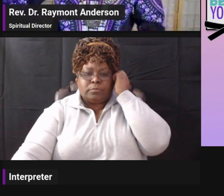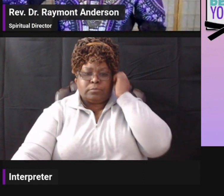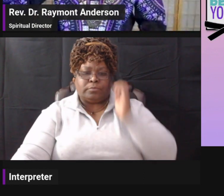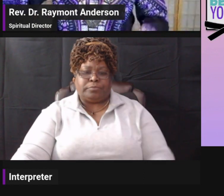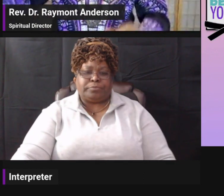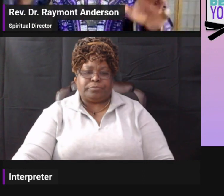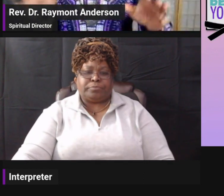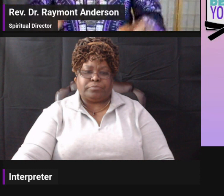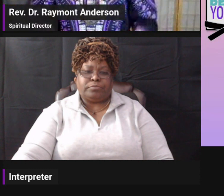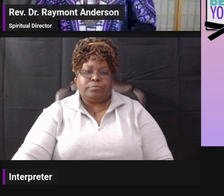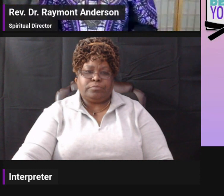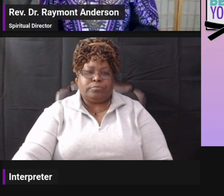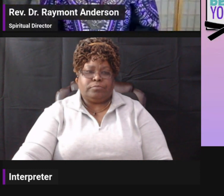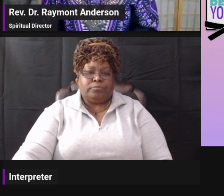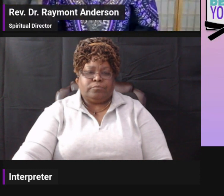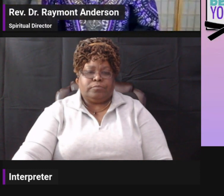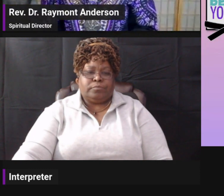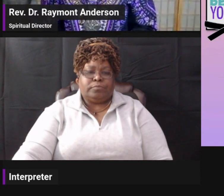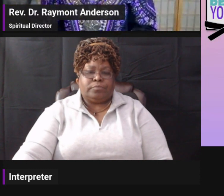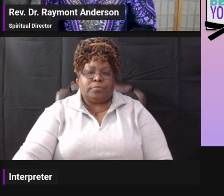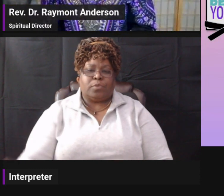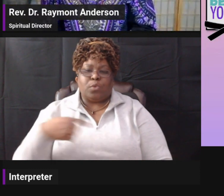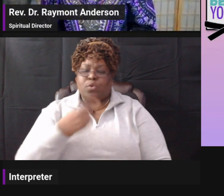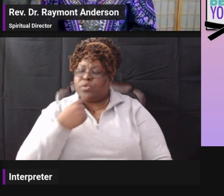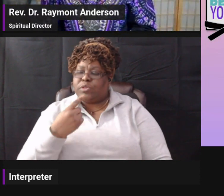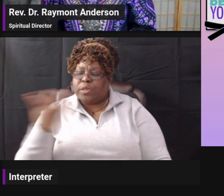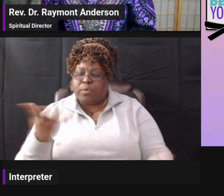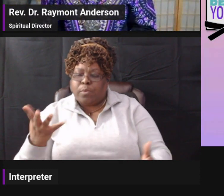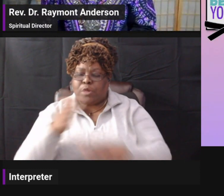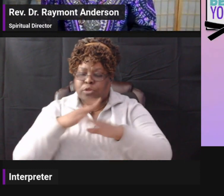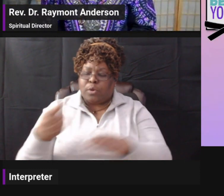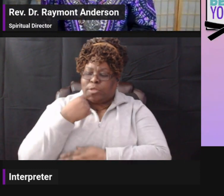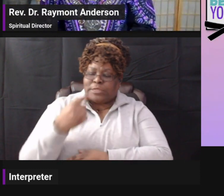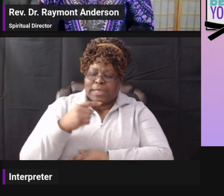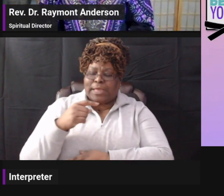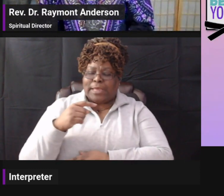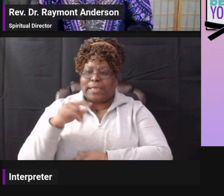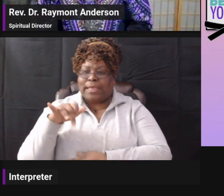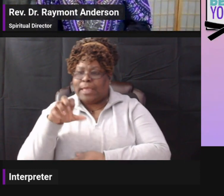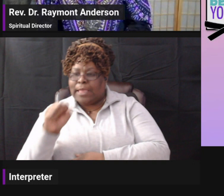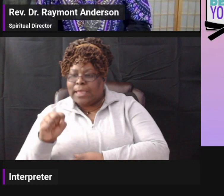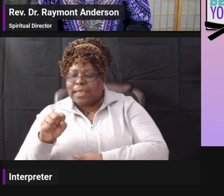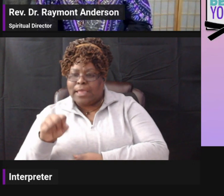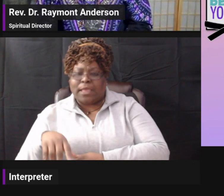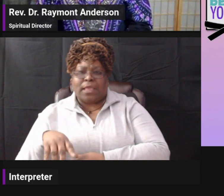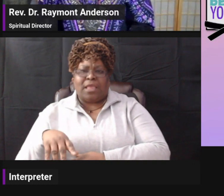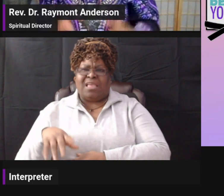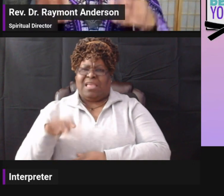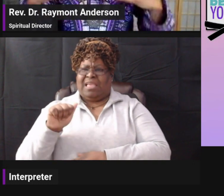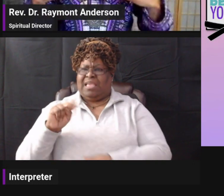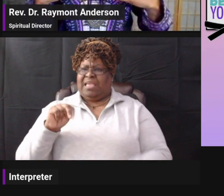universities. And you said, what? Don't say gay. You said, what?